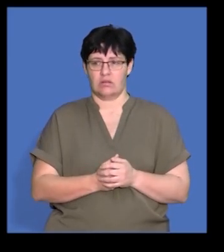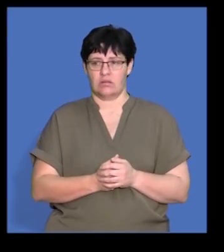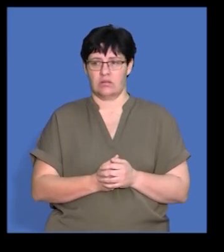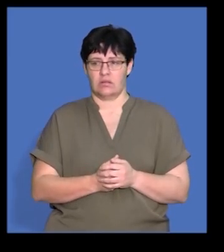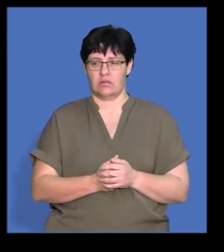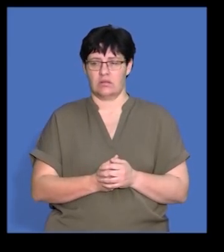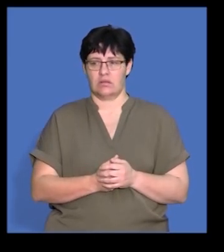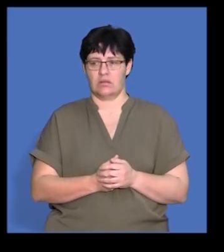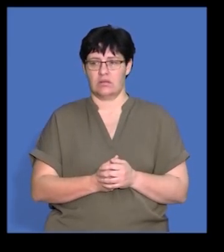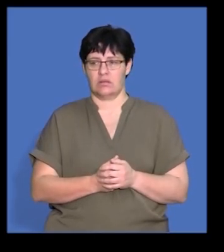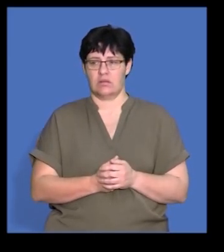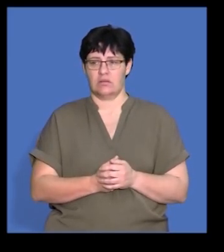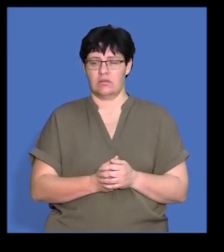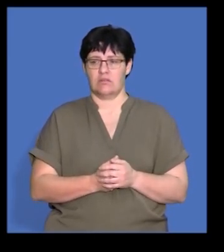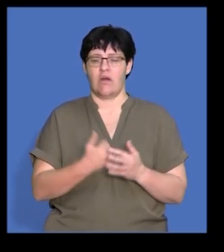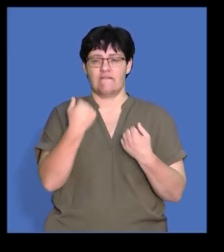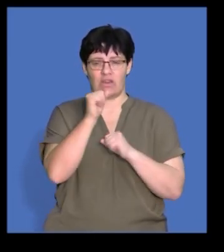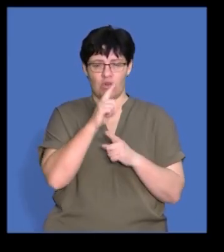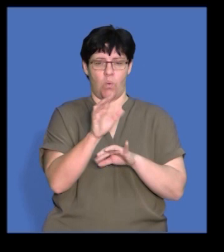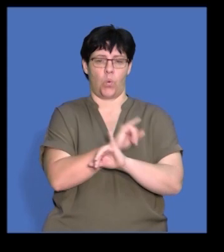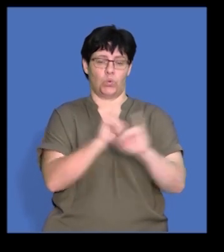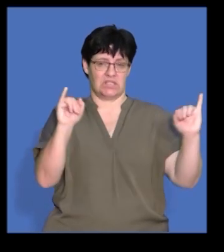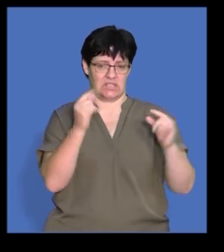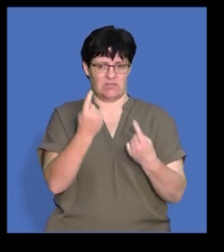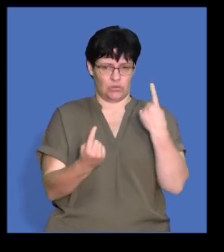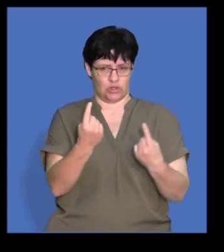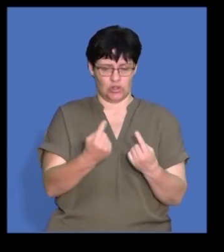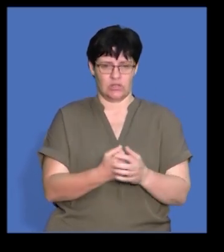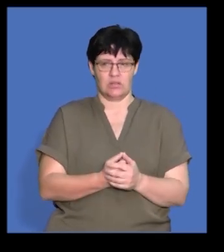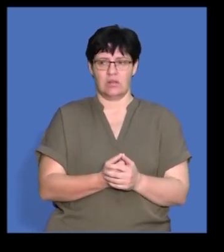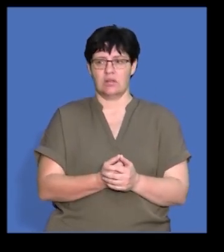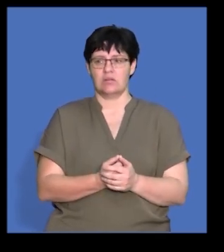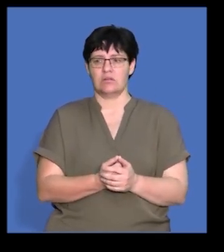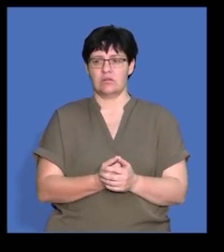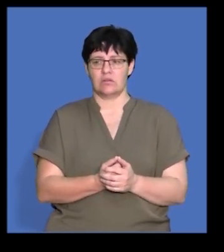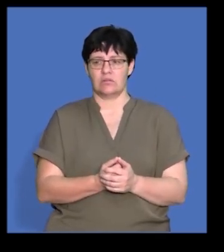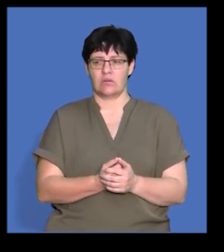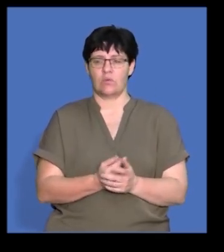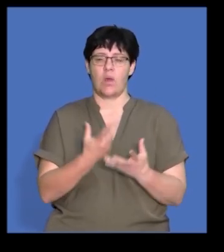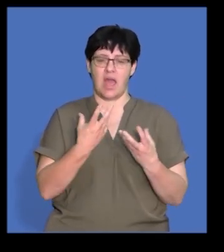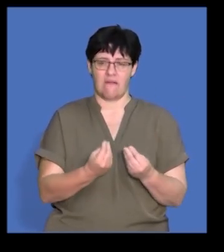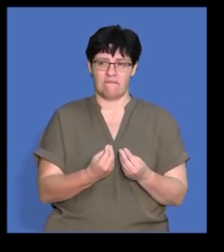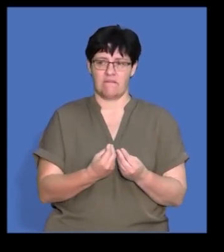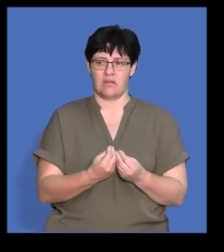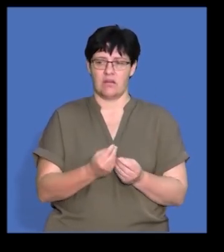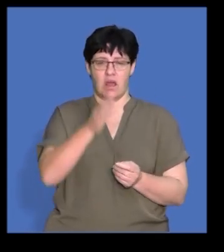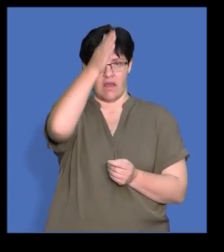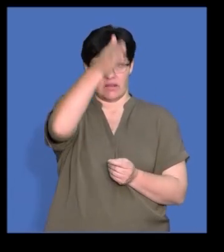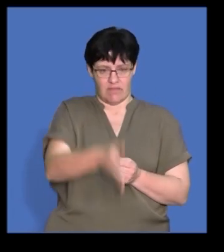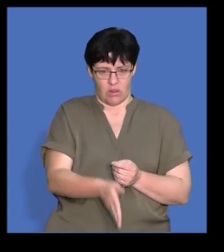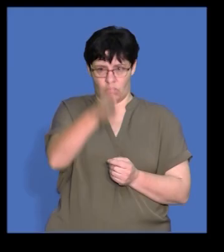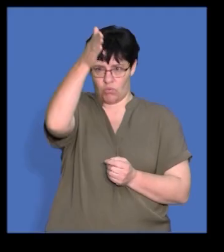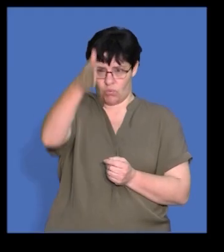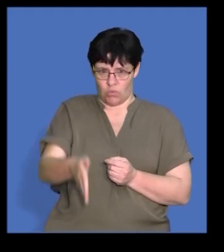I've got space here, factory performed the worst. So in our interquartile range, I'm going to draw values down